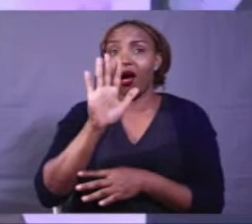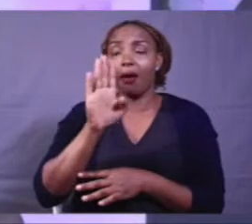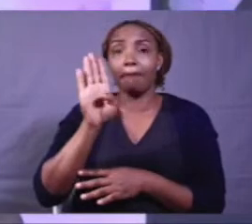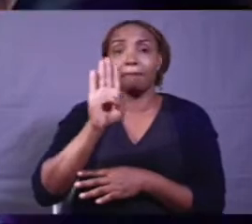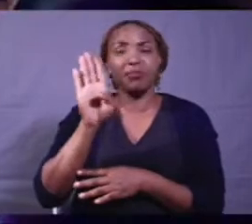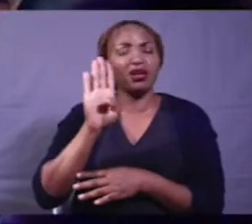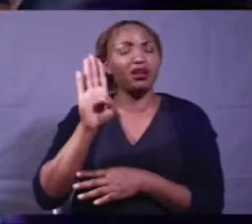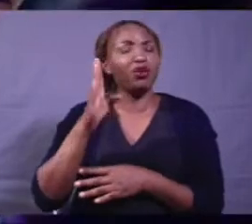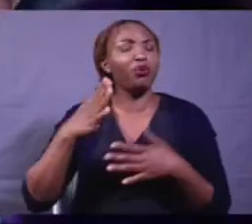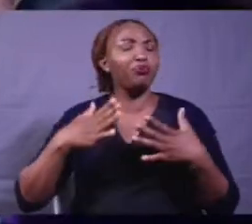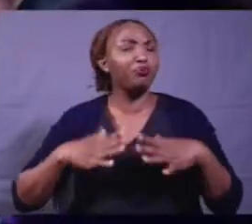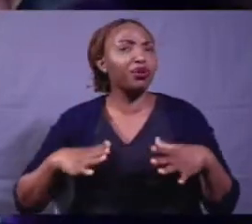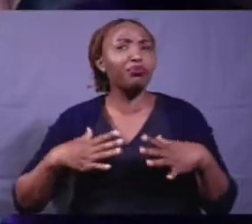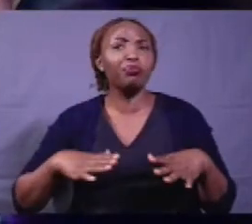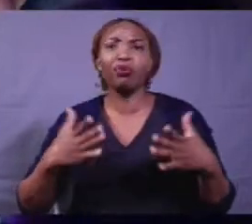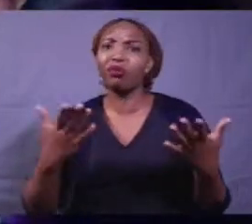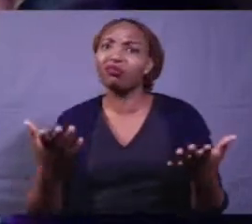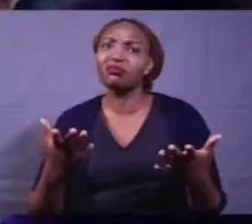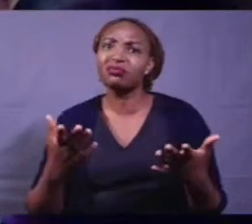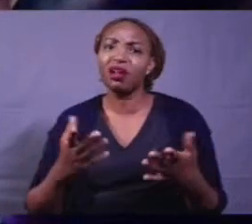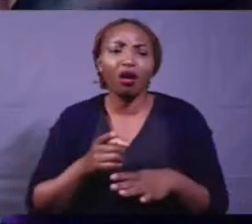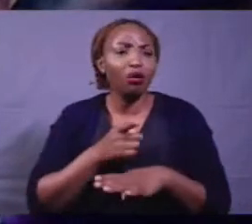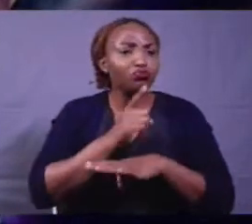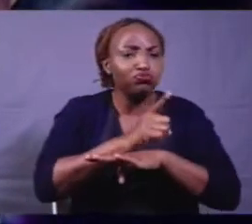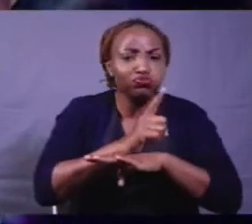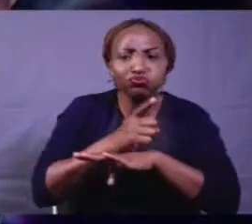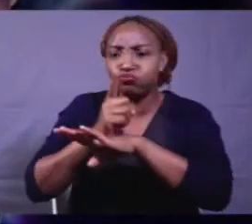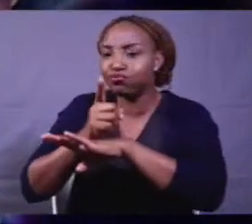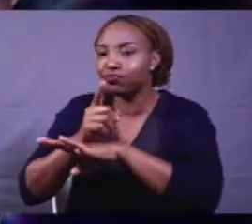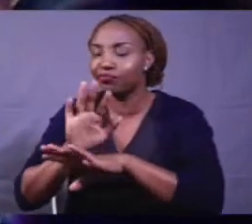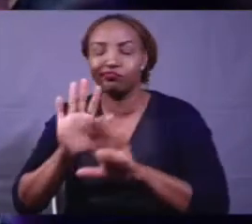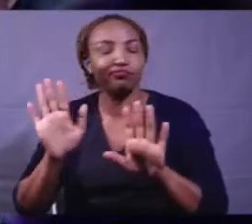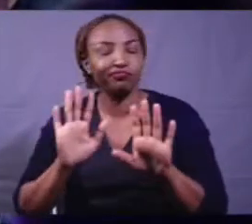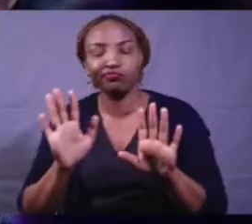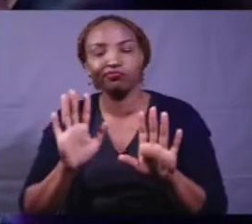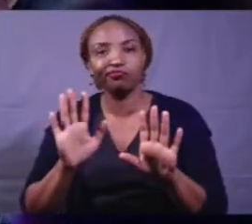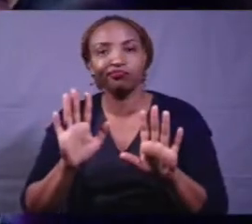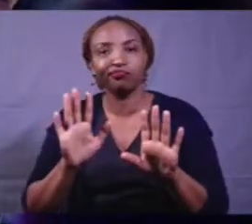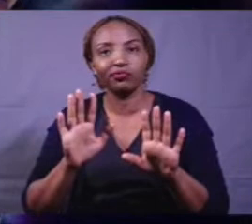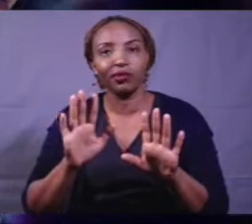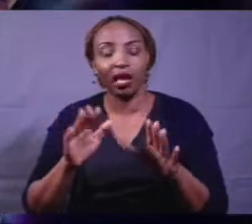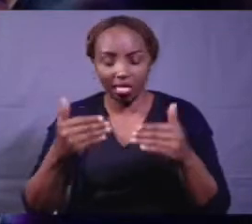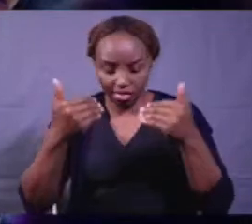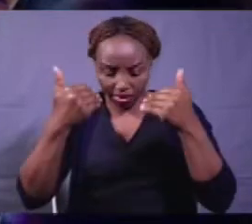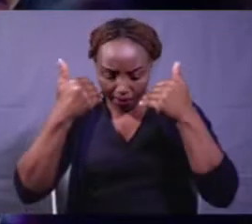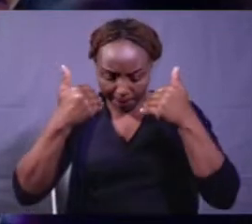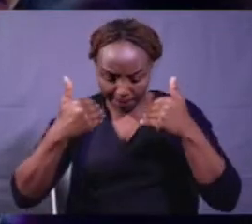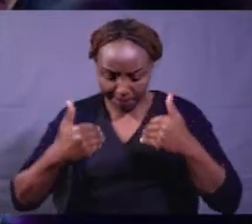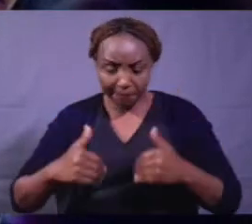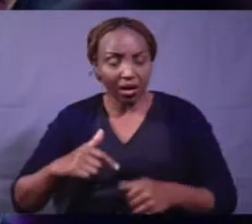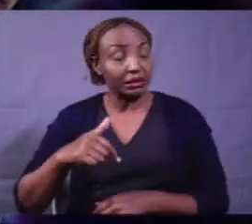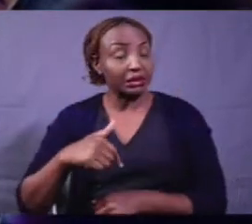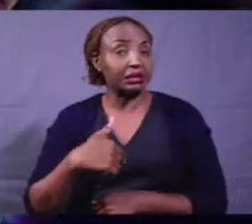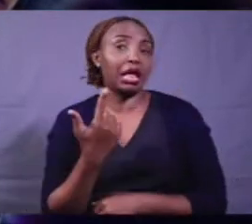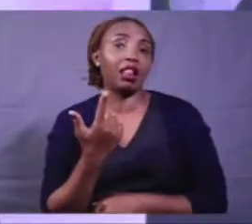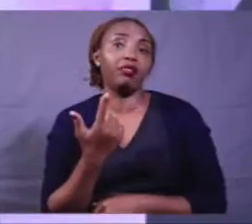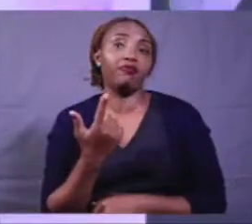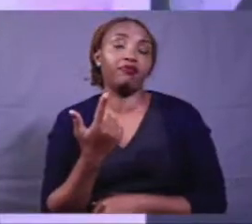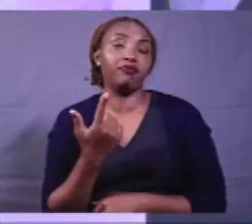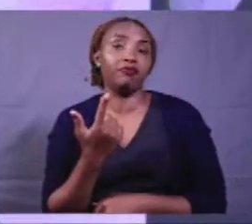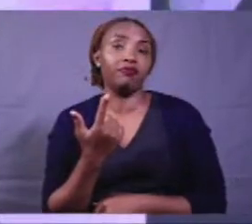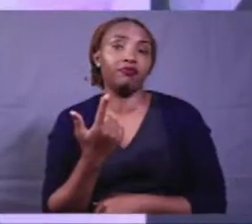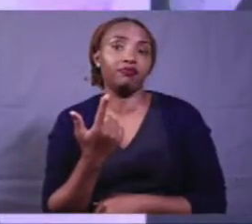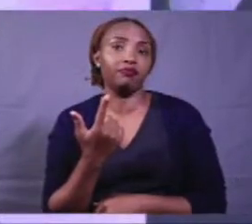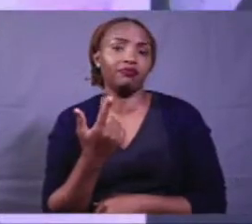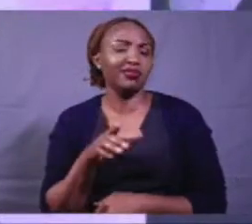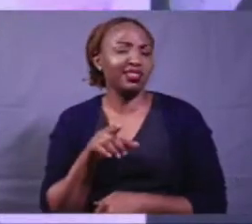police 5 billion people. This is a personal thing. It is just a personal thing. That is my belief. It's very worrying. But now, as we come